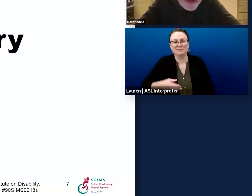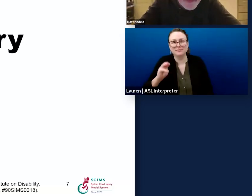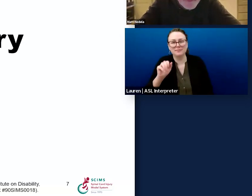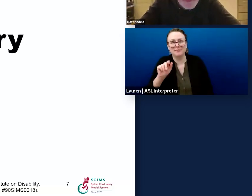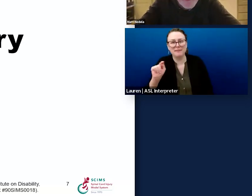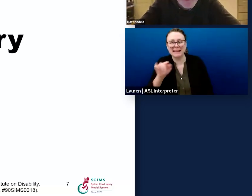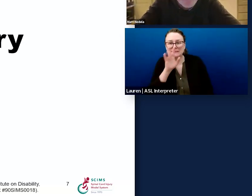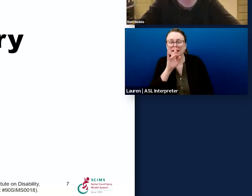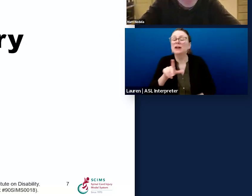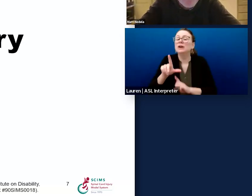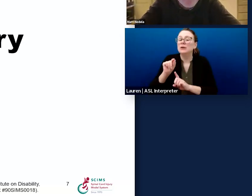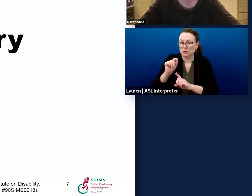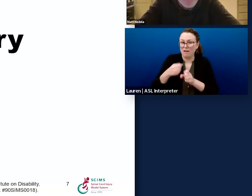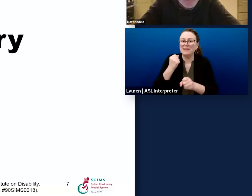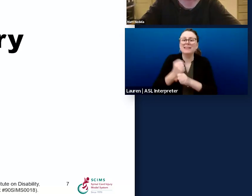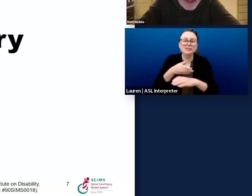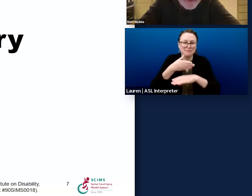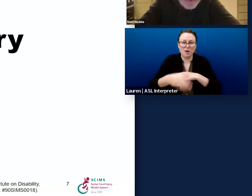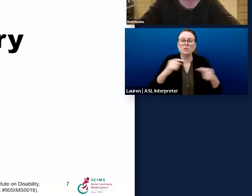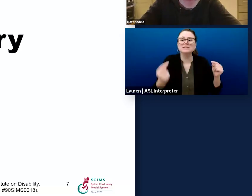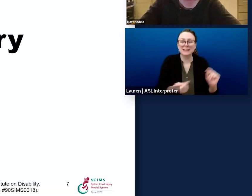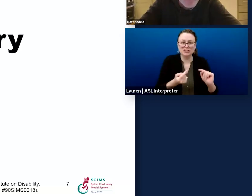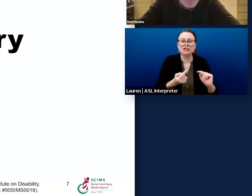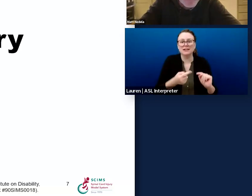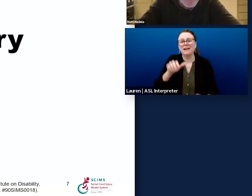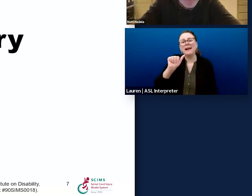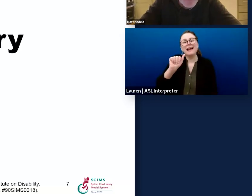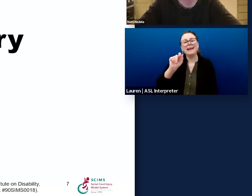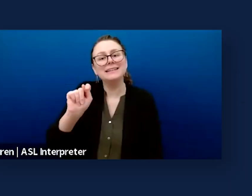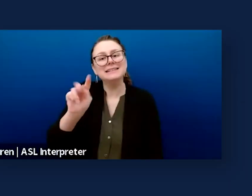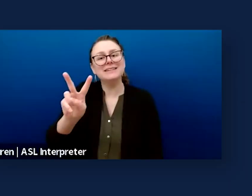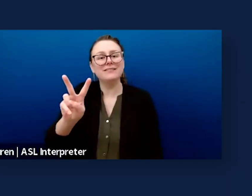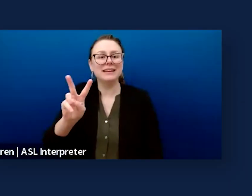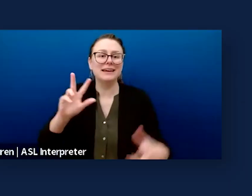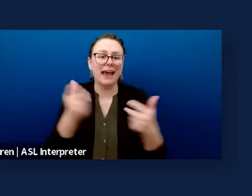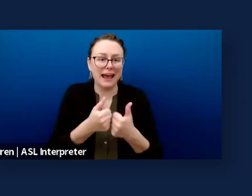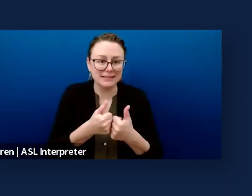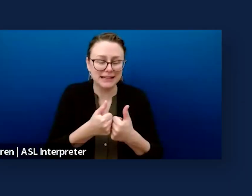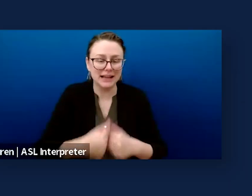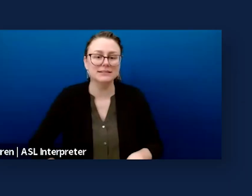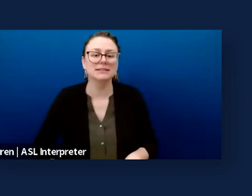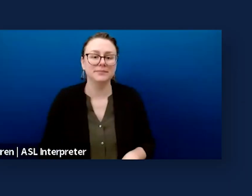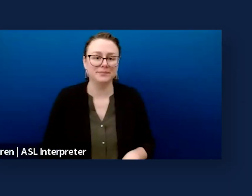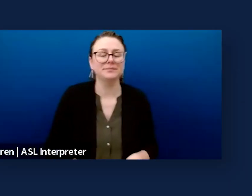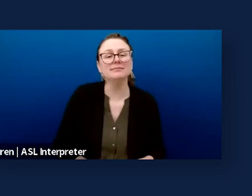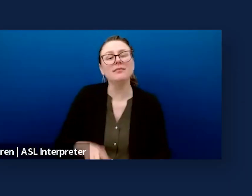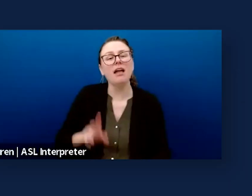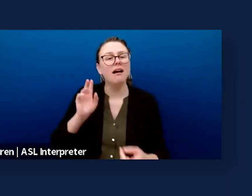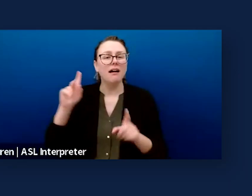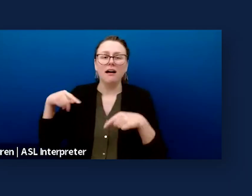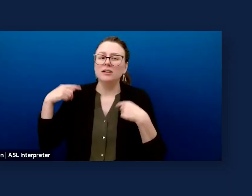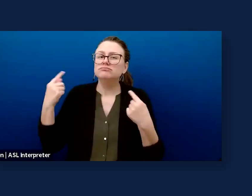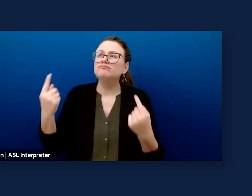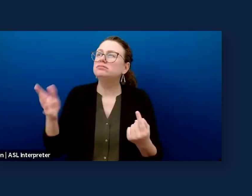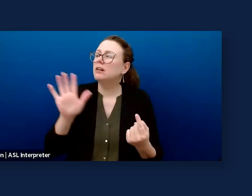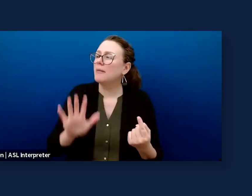I'm 20 years post-injury after ATV accident, and up until I'd